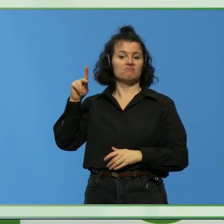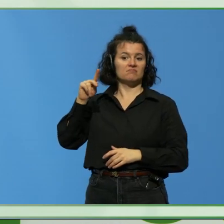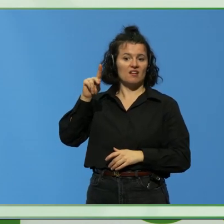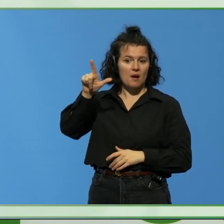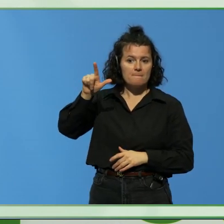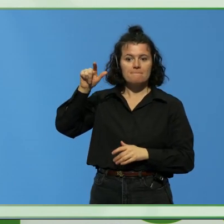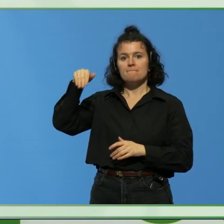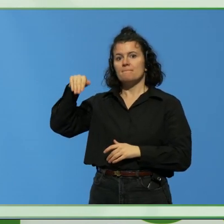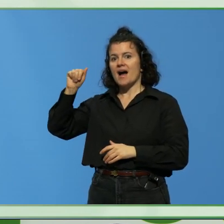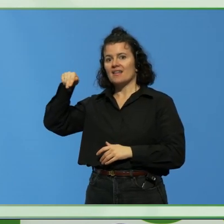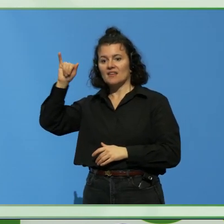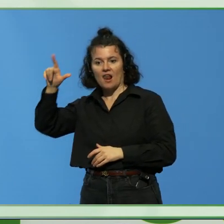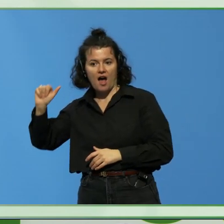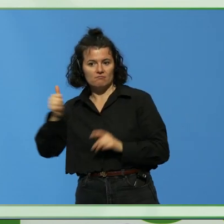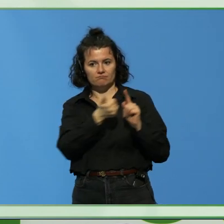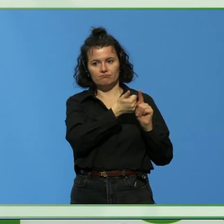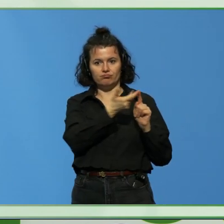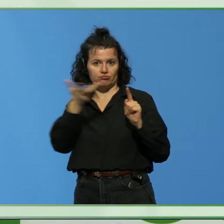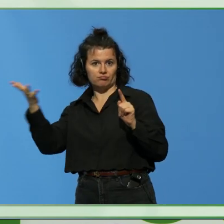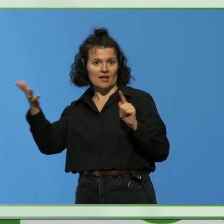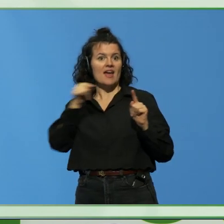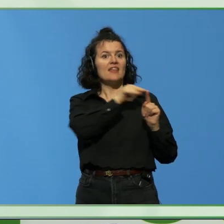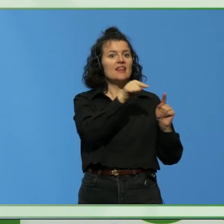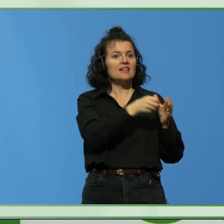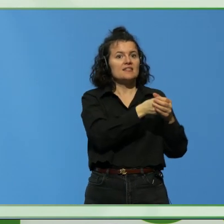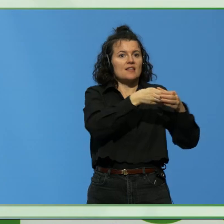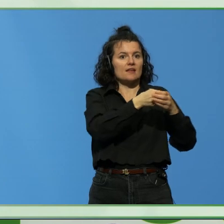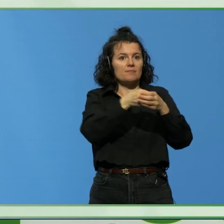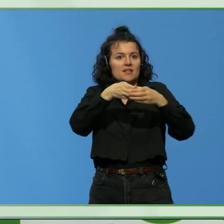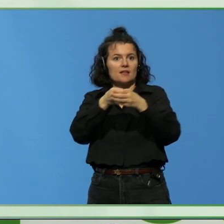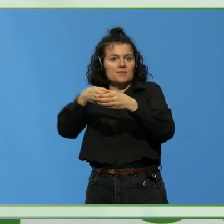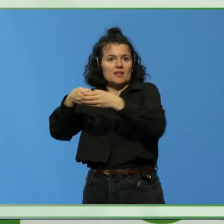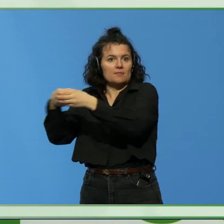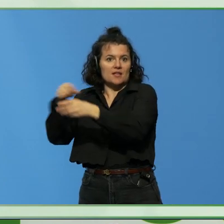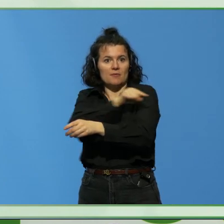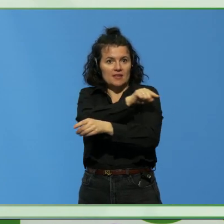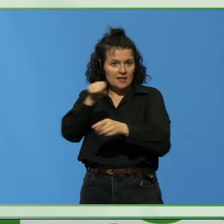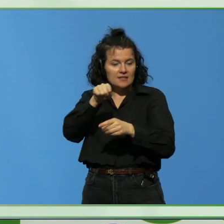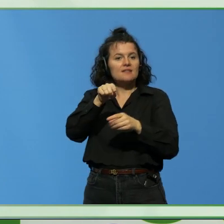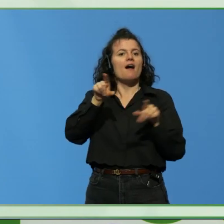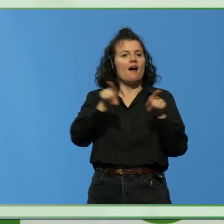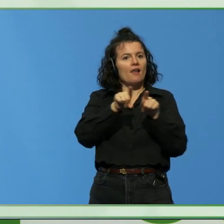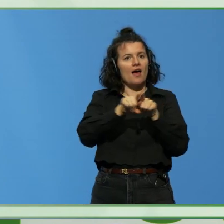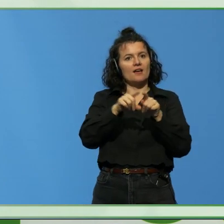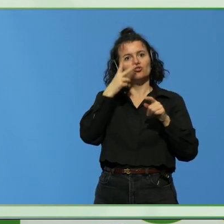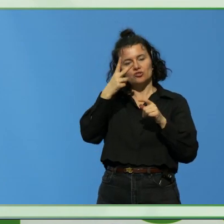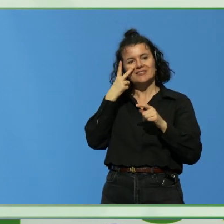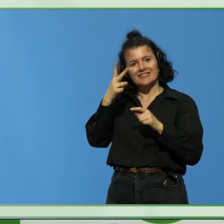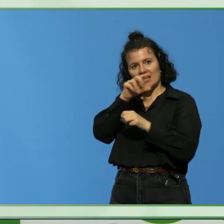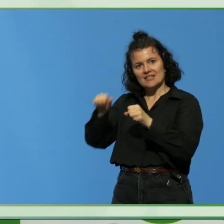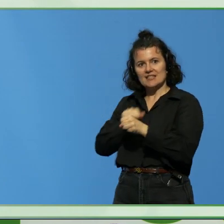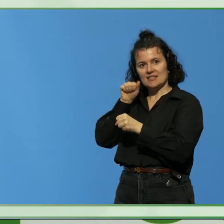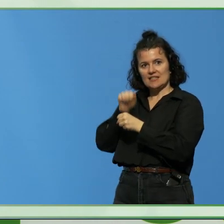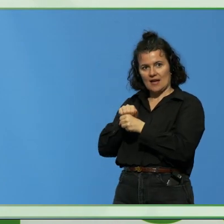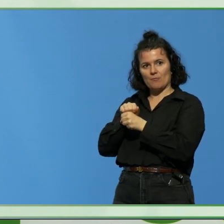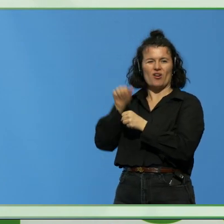startups from those regions and finally bring them on to Singapore on November 9th, where the Zero Project Technology Forum Asia will